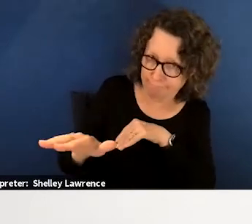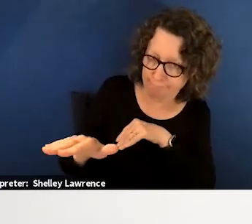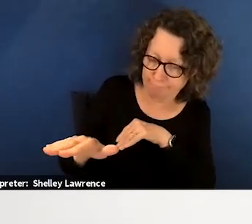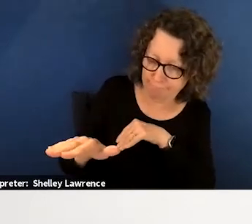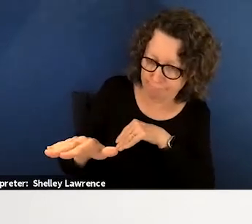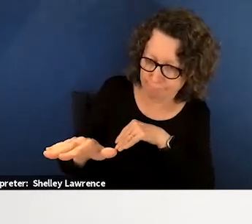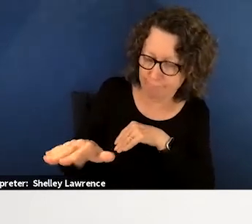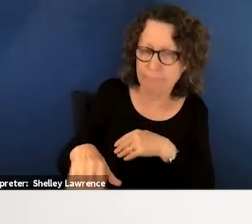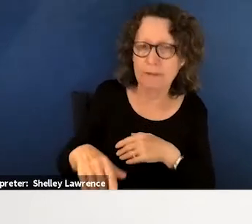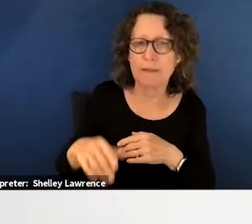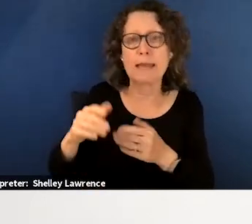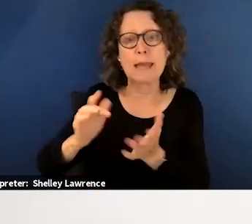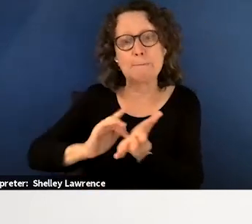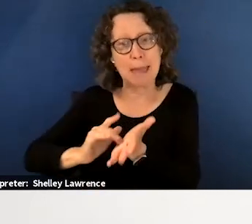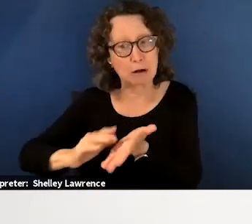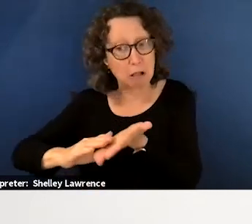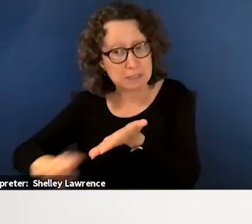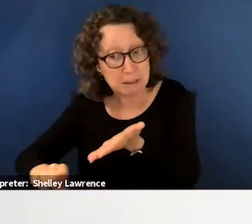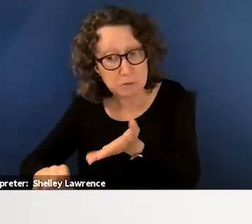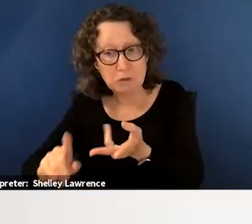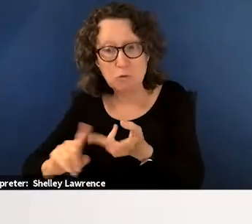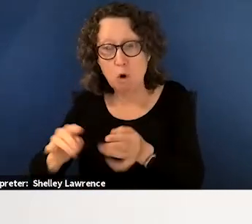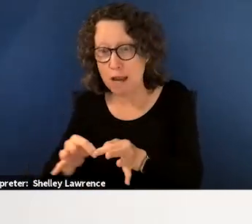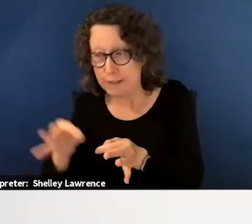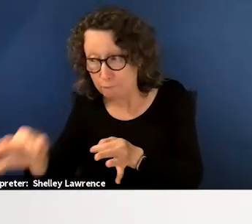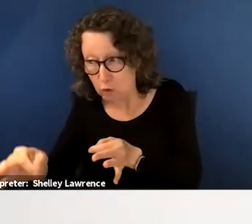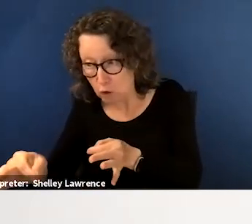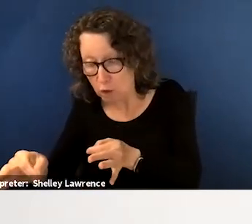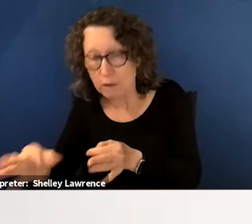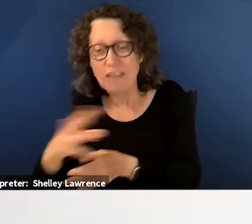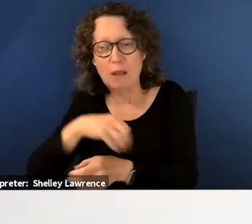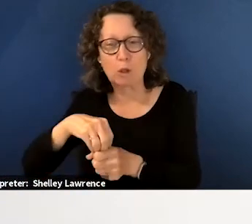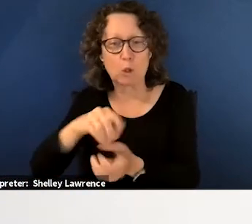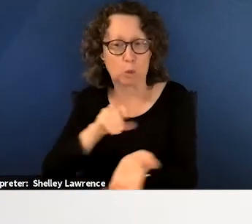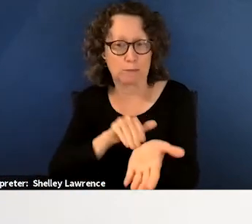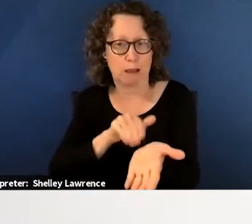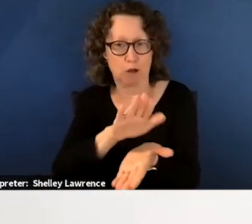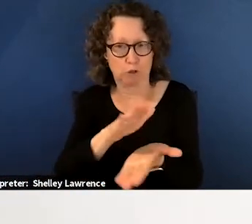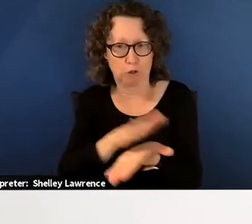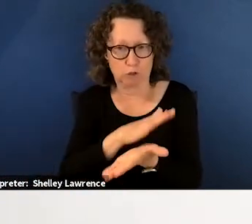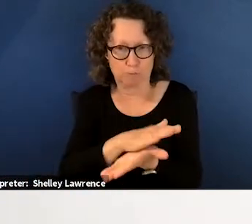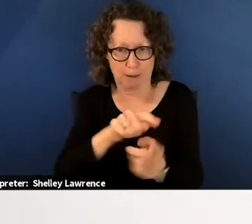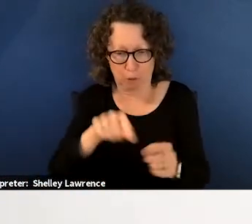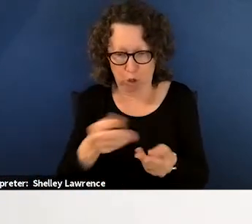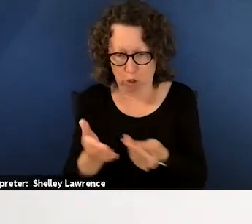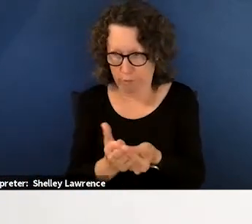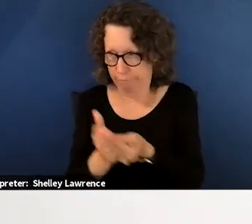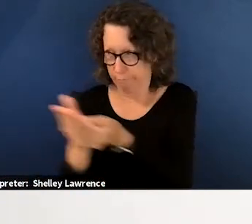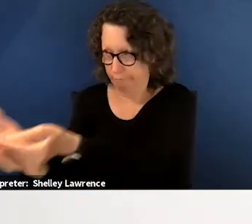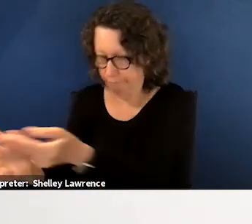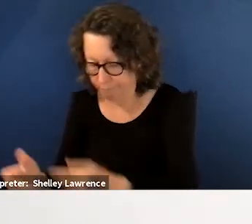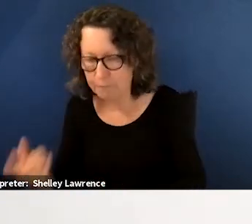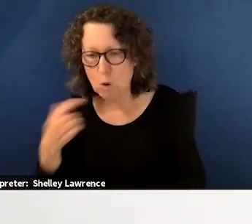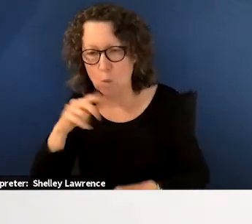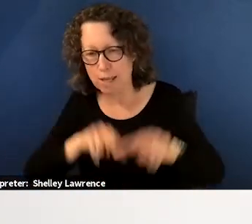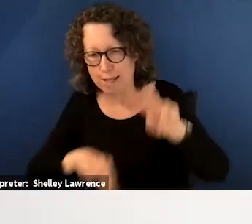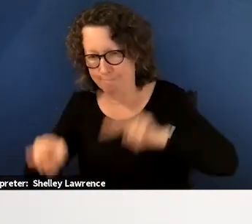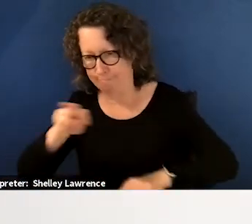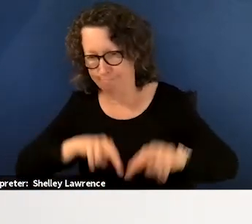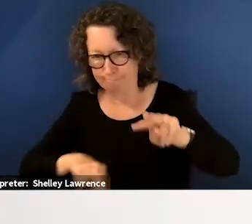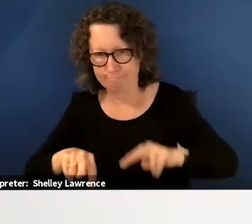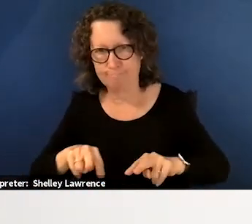in the case of a medical exemption or a deferral, they'll also include a doctor's note. And we go through